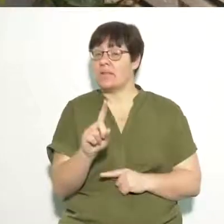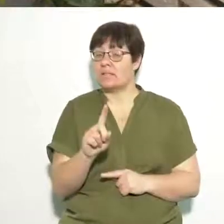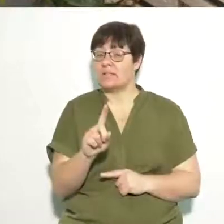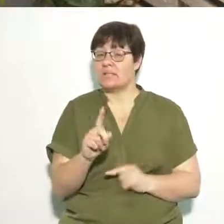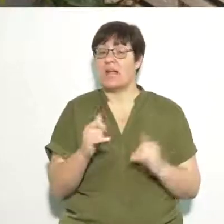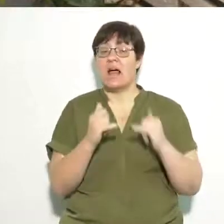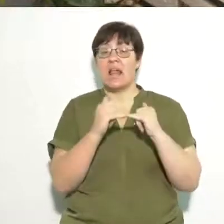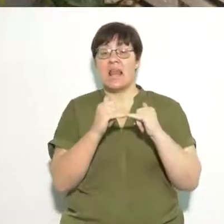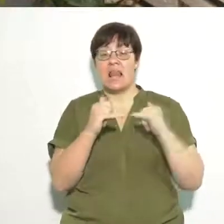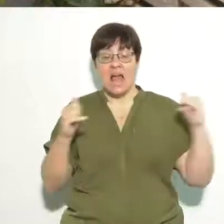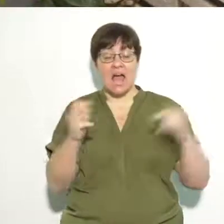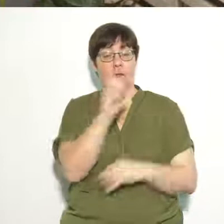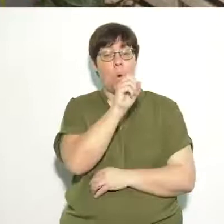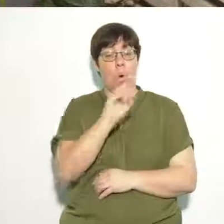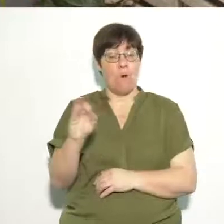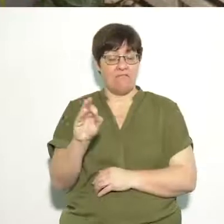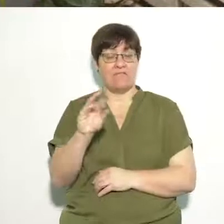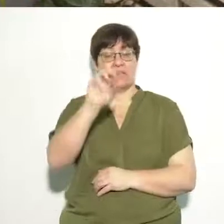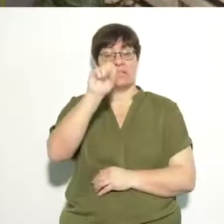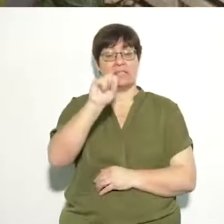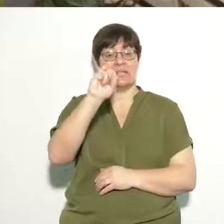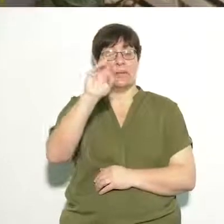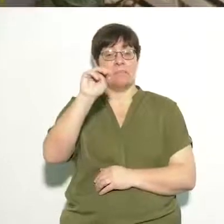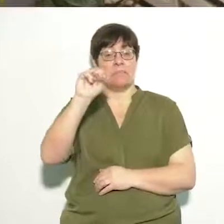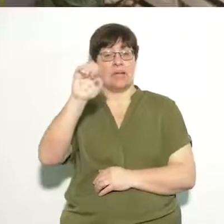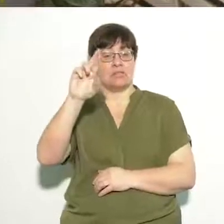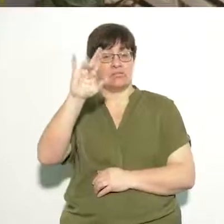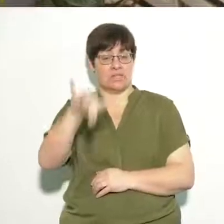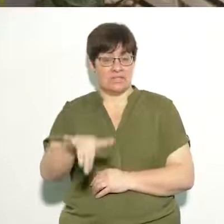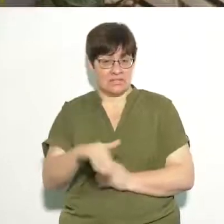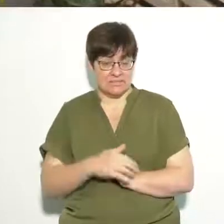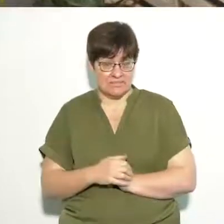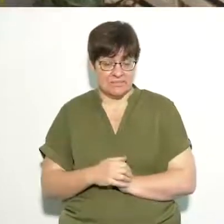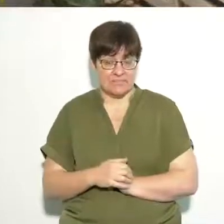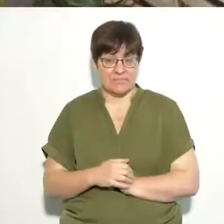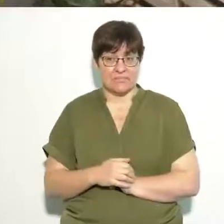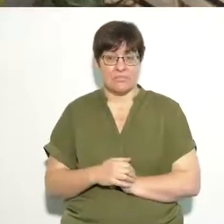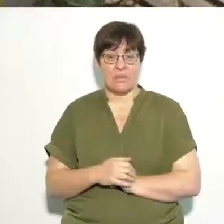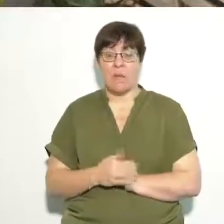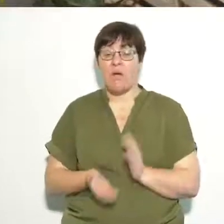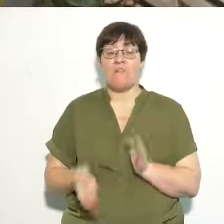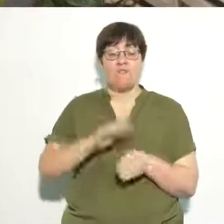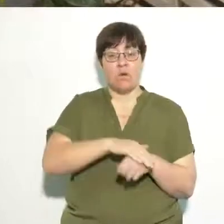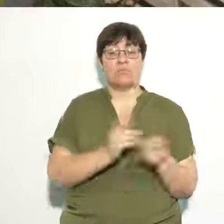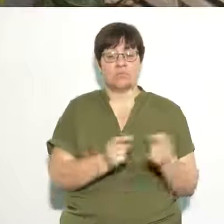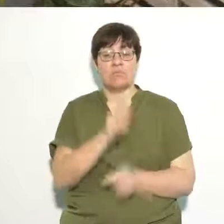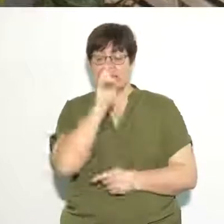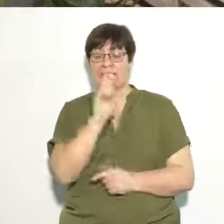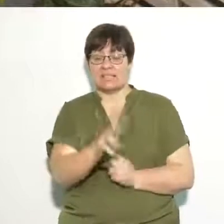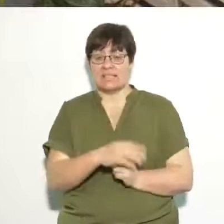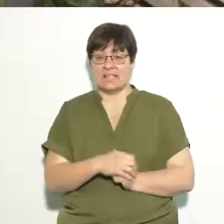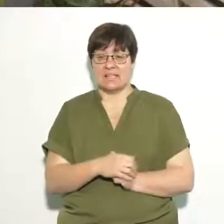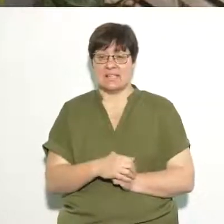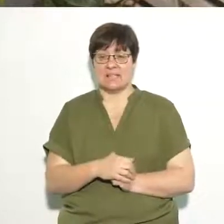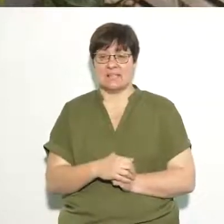called the line of symmetry. So when we fold our object, you can